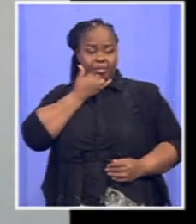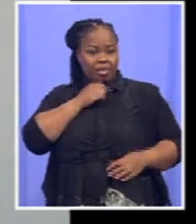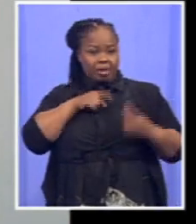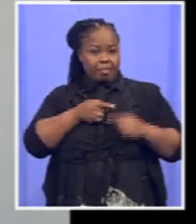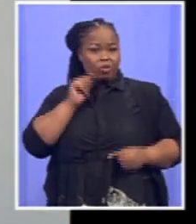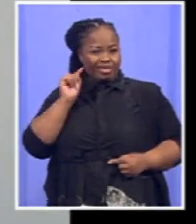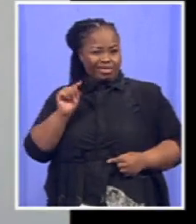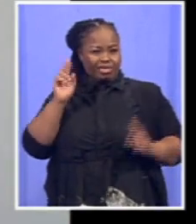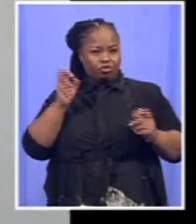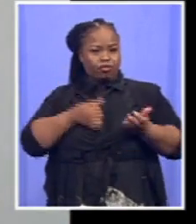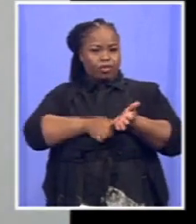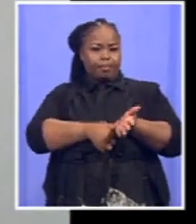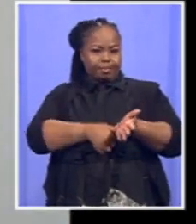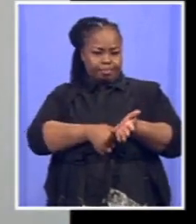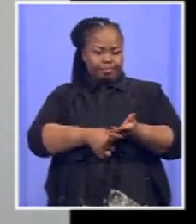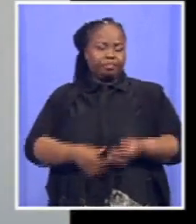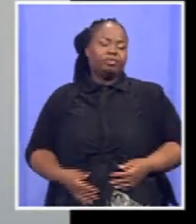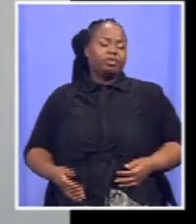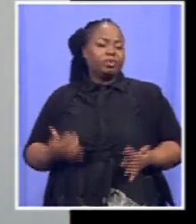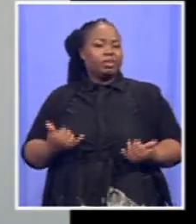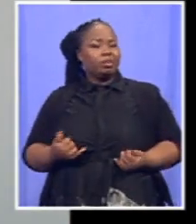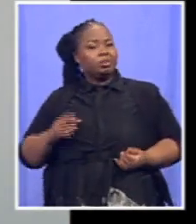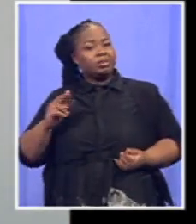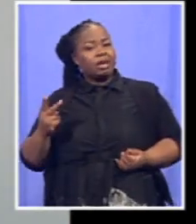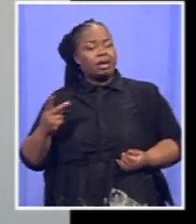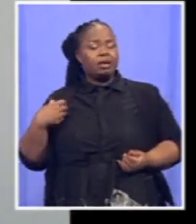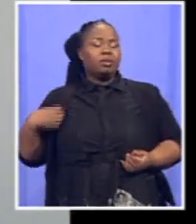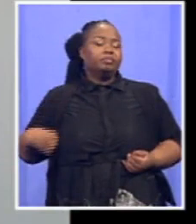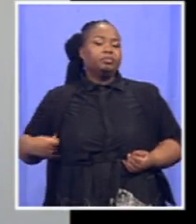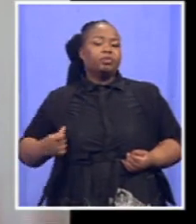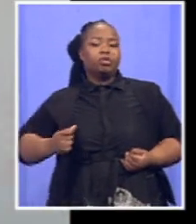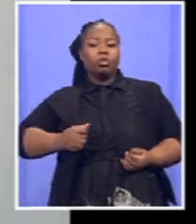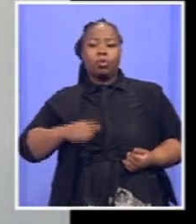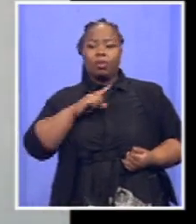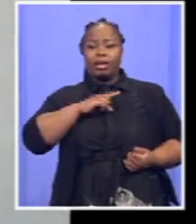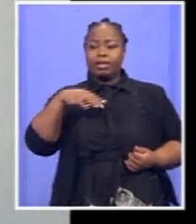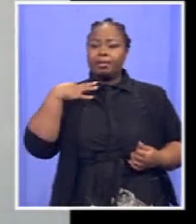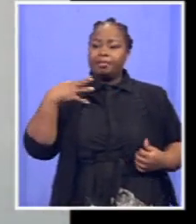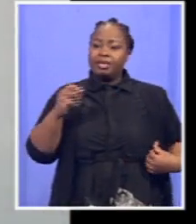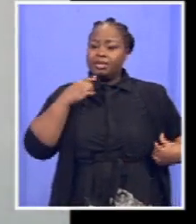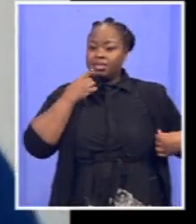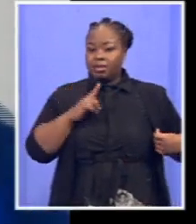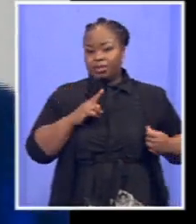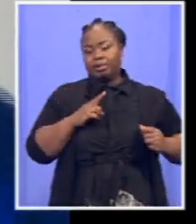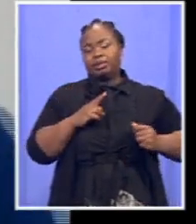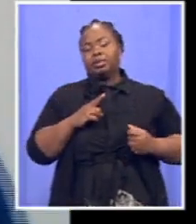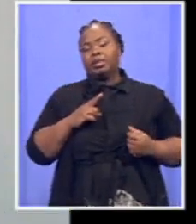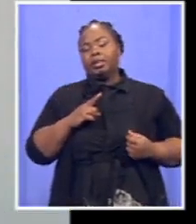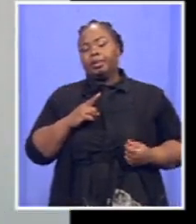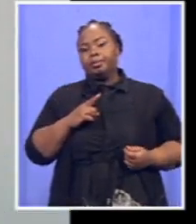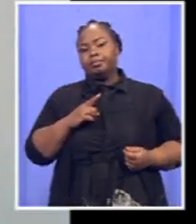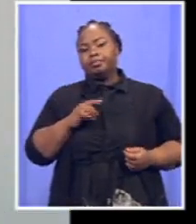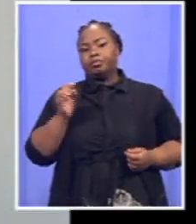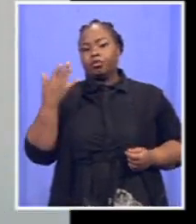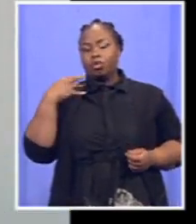to this pension. So Desiree, it's some of those, because what the minister was saying